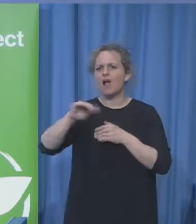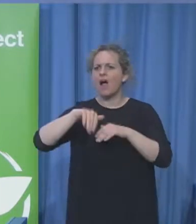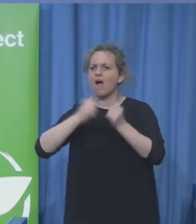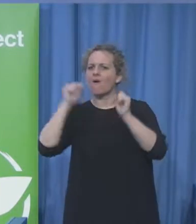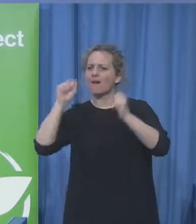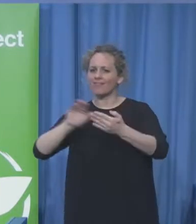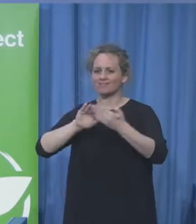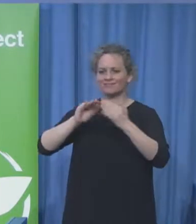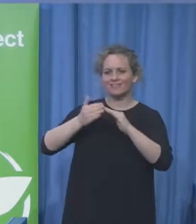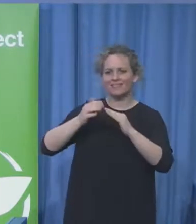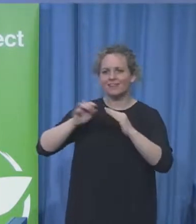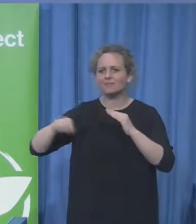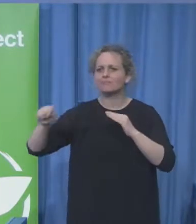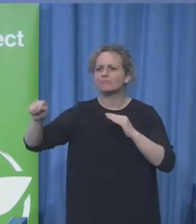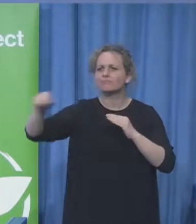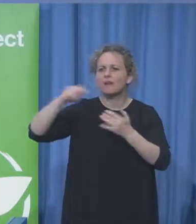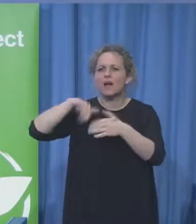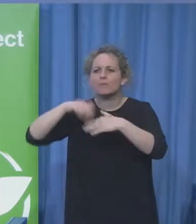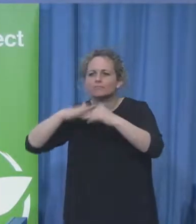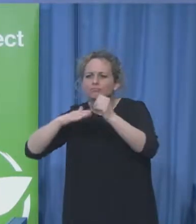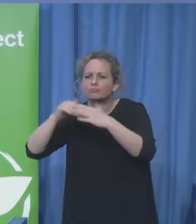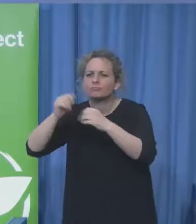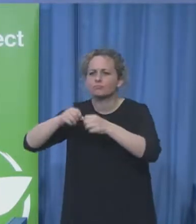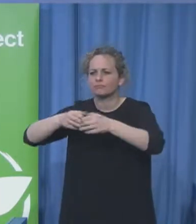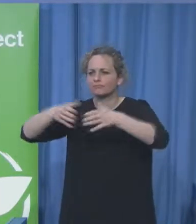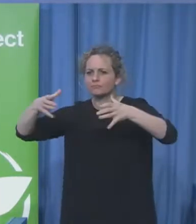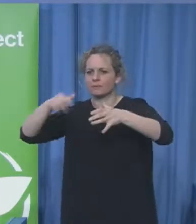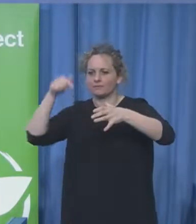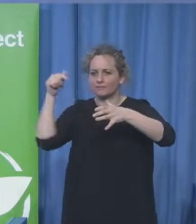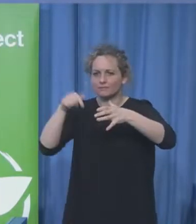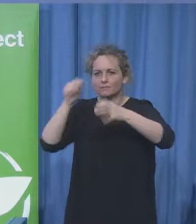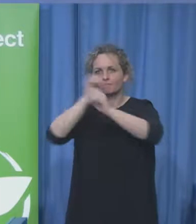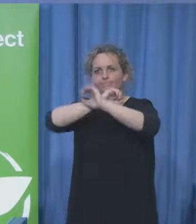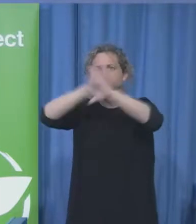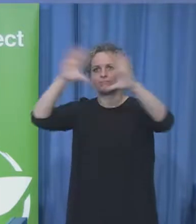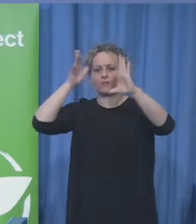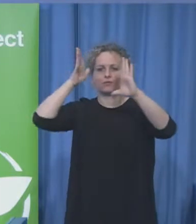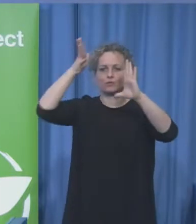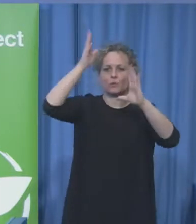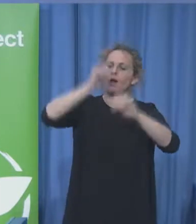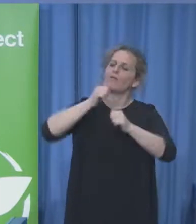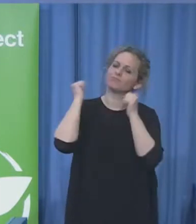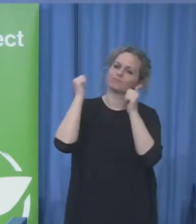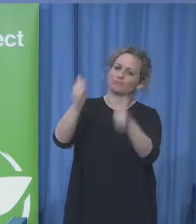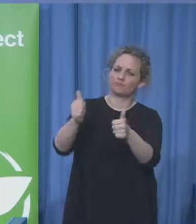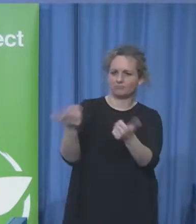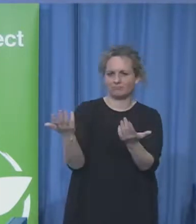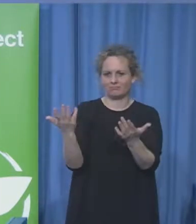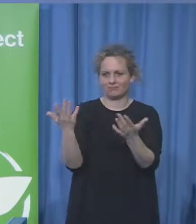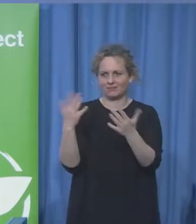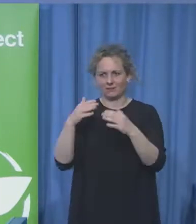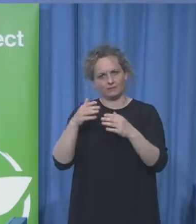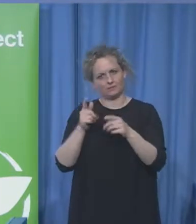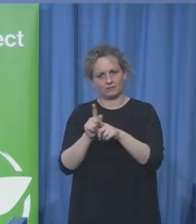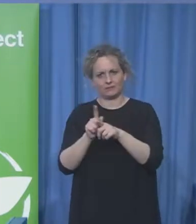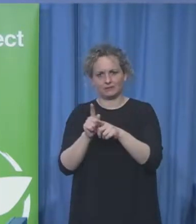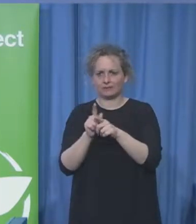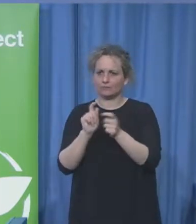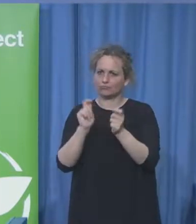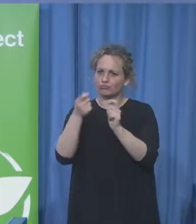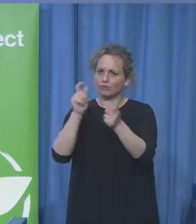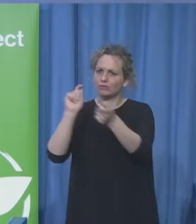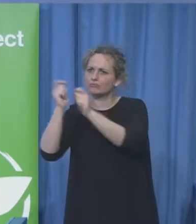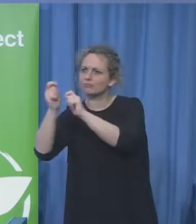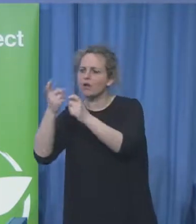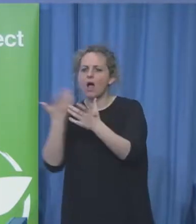all these groups together and then disseminated and collected resources that allowed us to